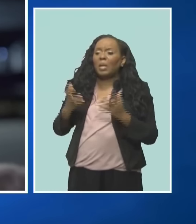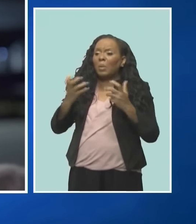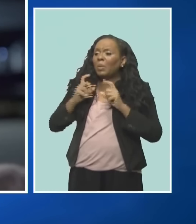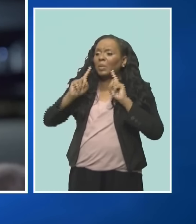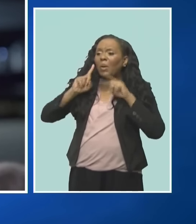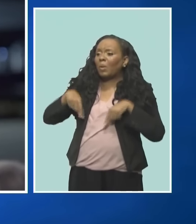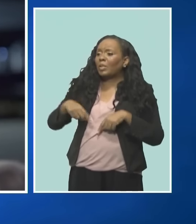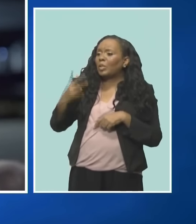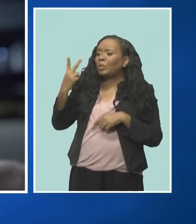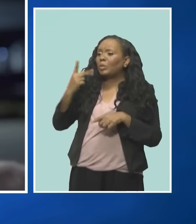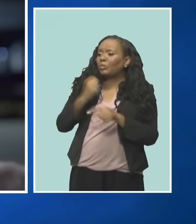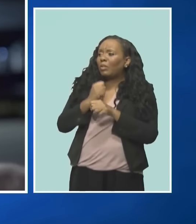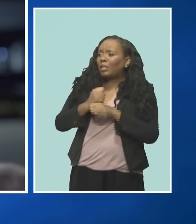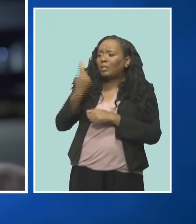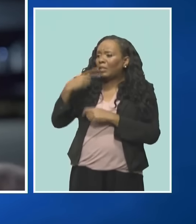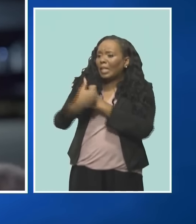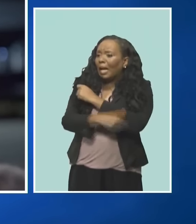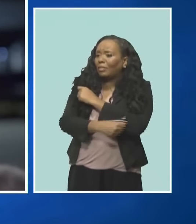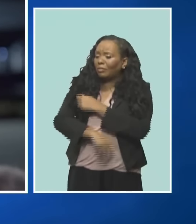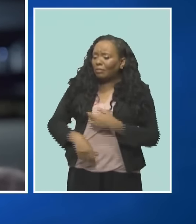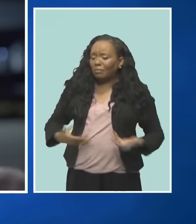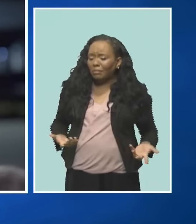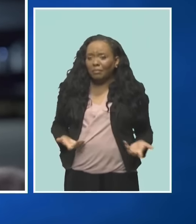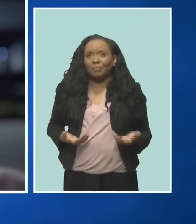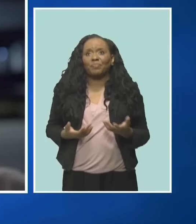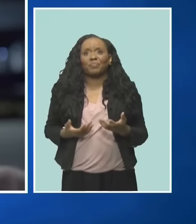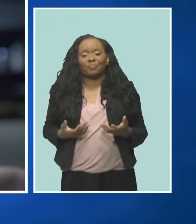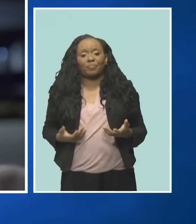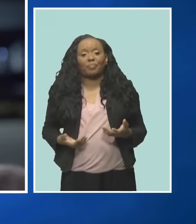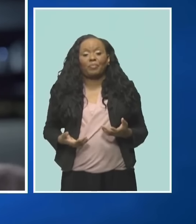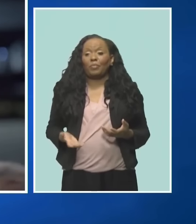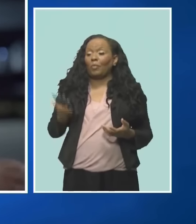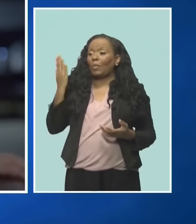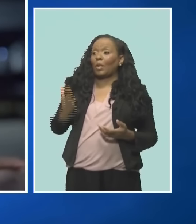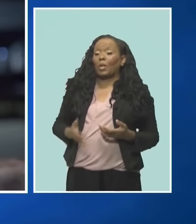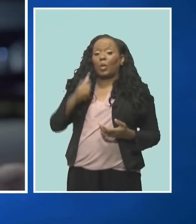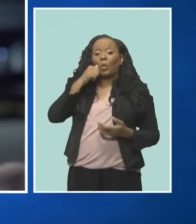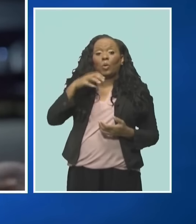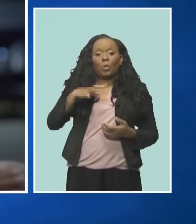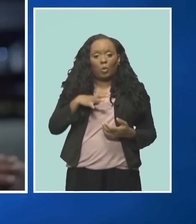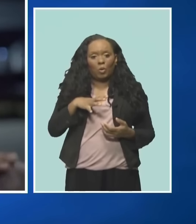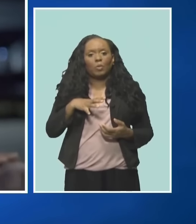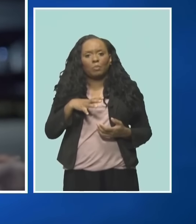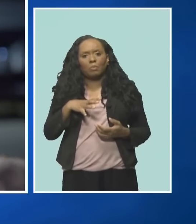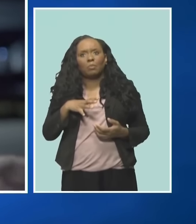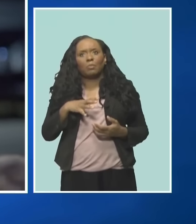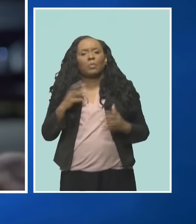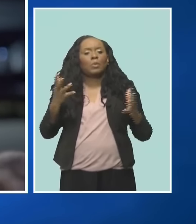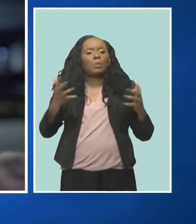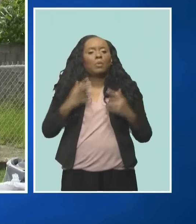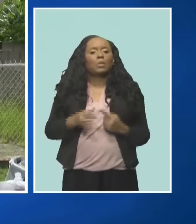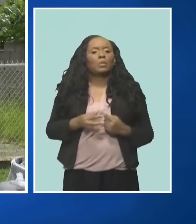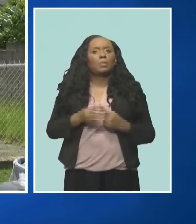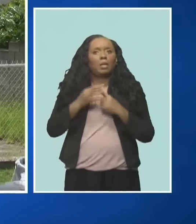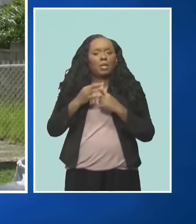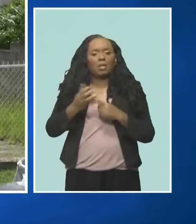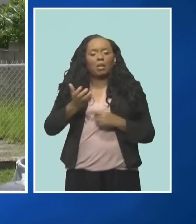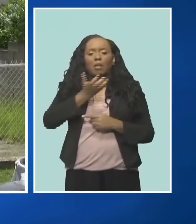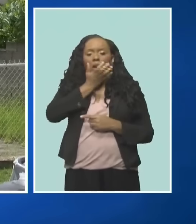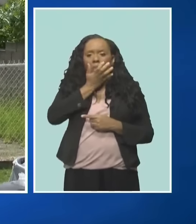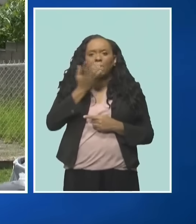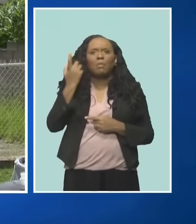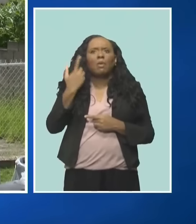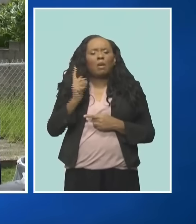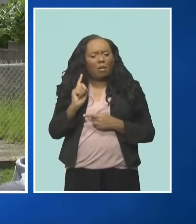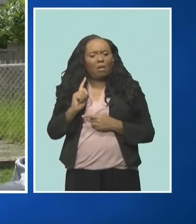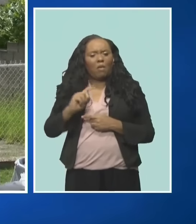St. Andrew. It was this request from Whitehall resident Carlitha Andrews for special garbage trucks to navigate the terrain in